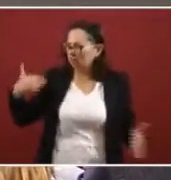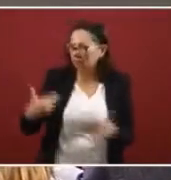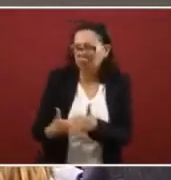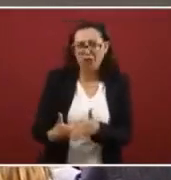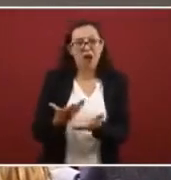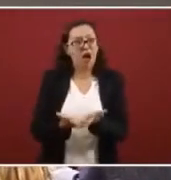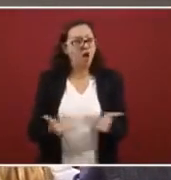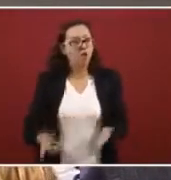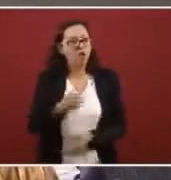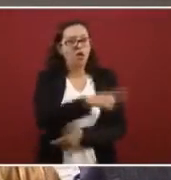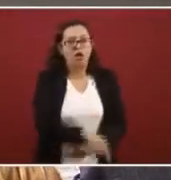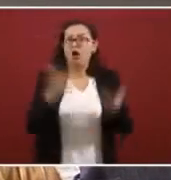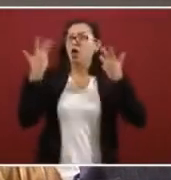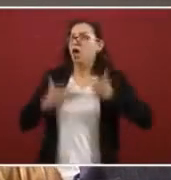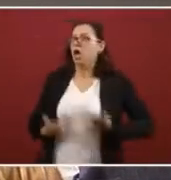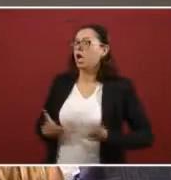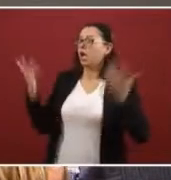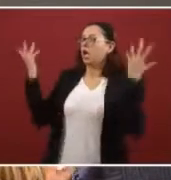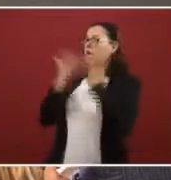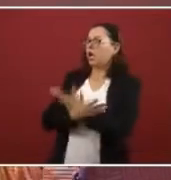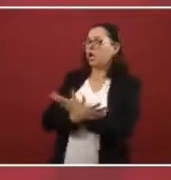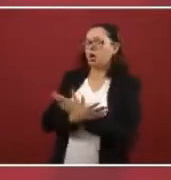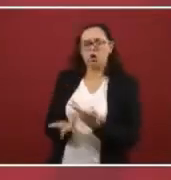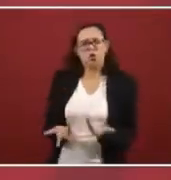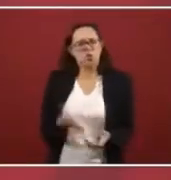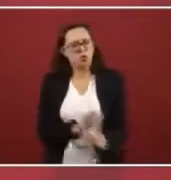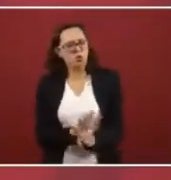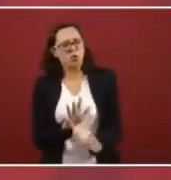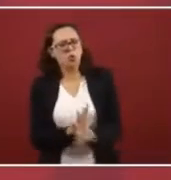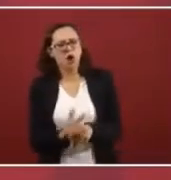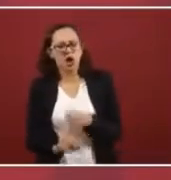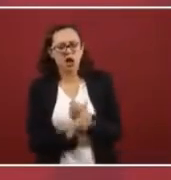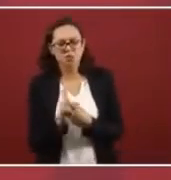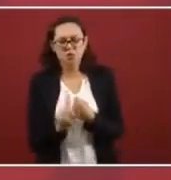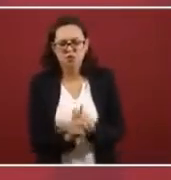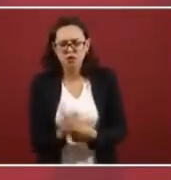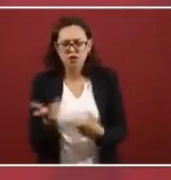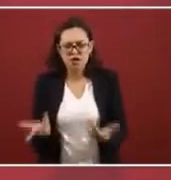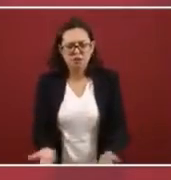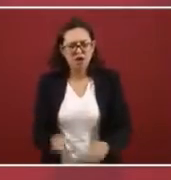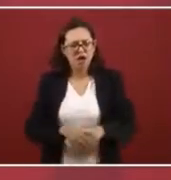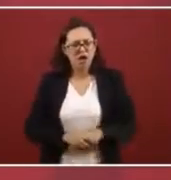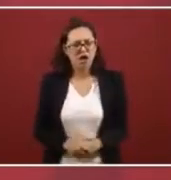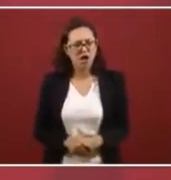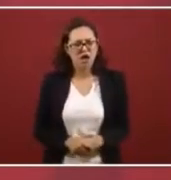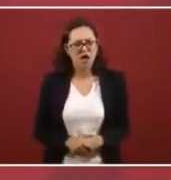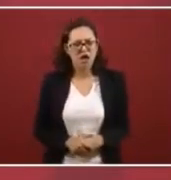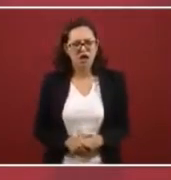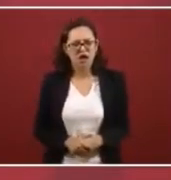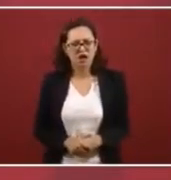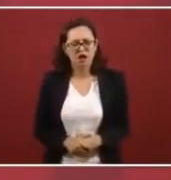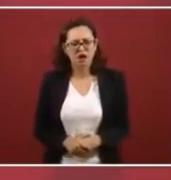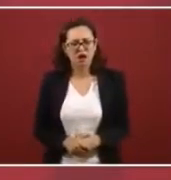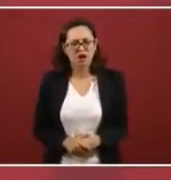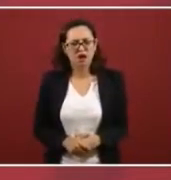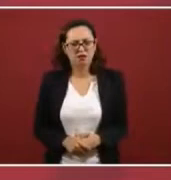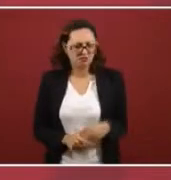So what are they surprised about? Now that I am... Look, imagine this.